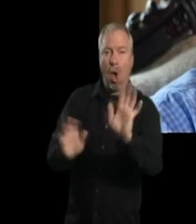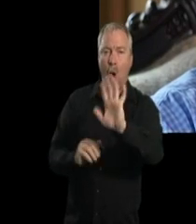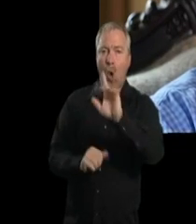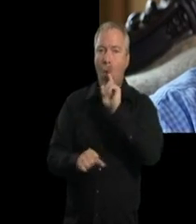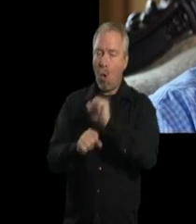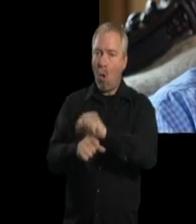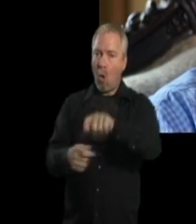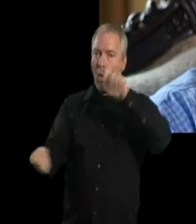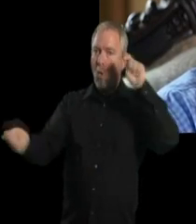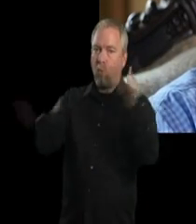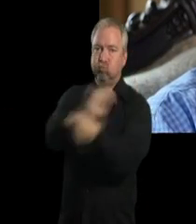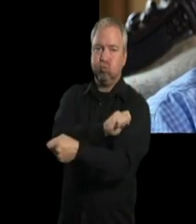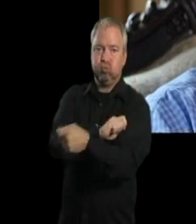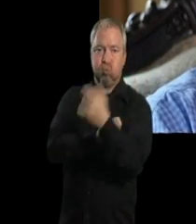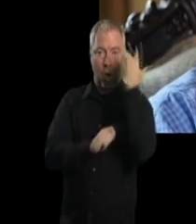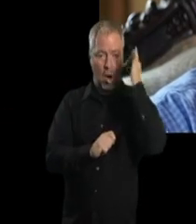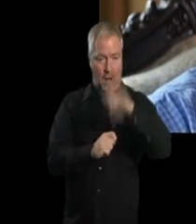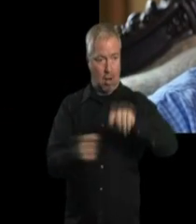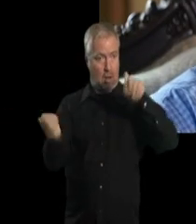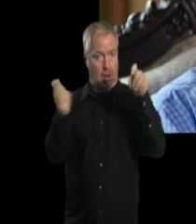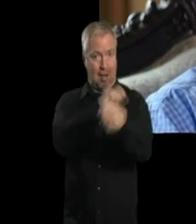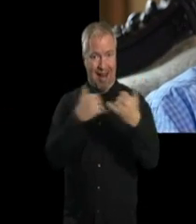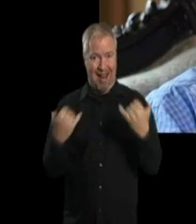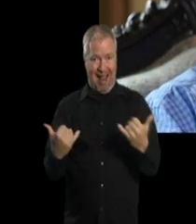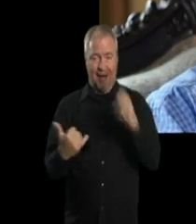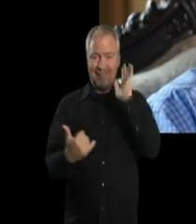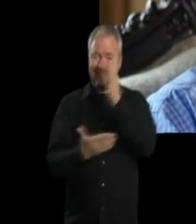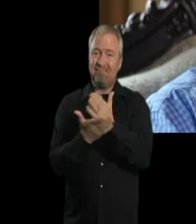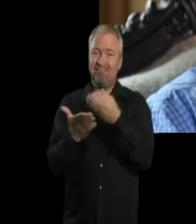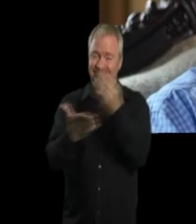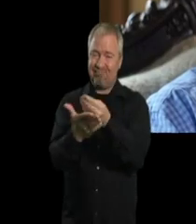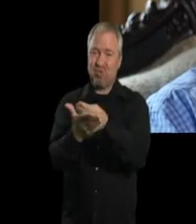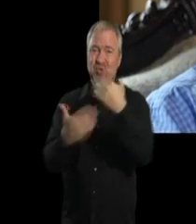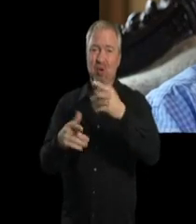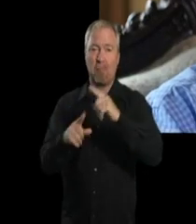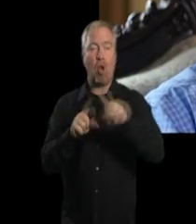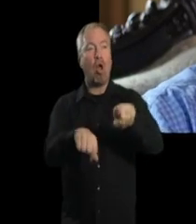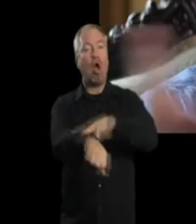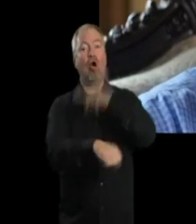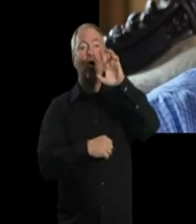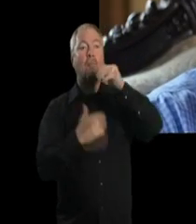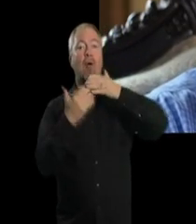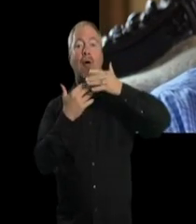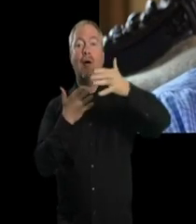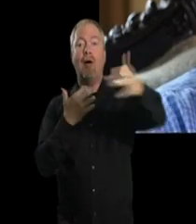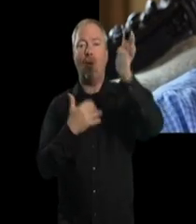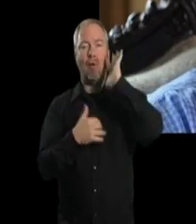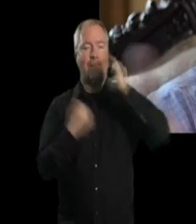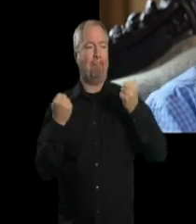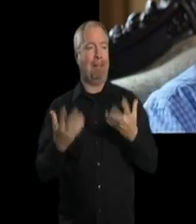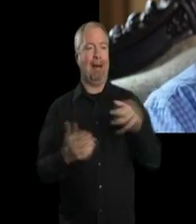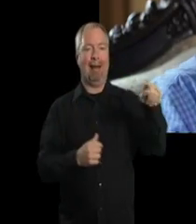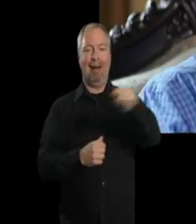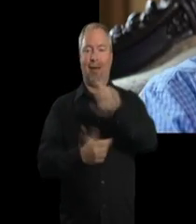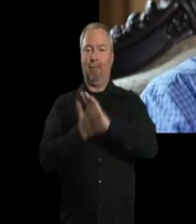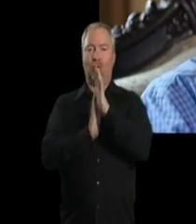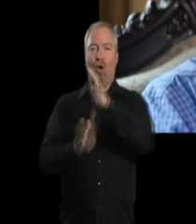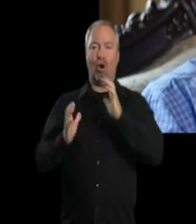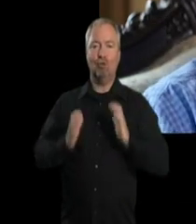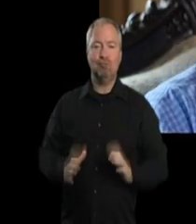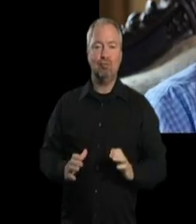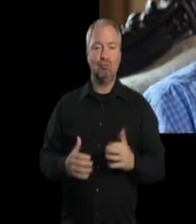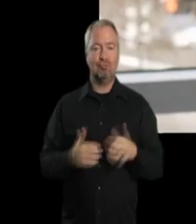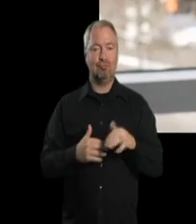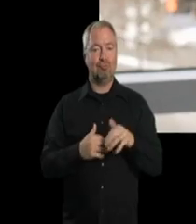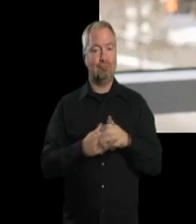is to make those changes. You build them in now, cost you a little bit of money to do it, but over the long term, you're going to have many more people going to be